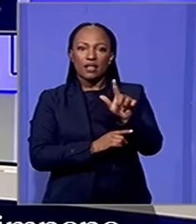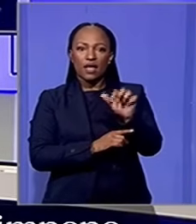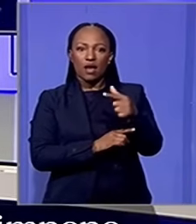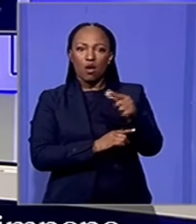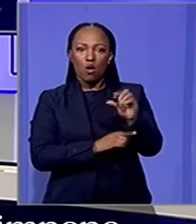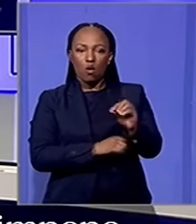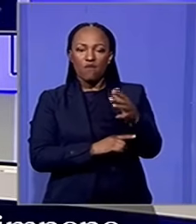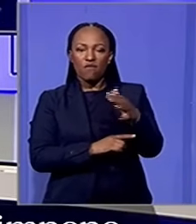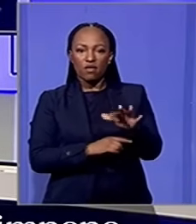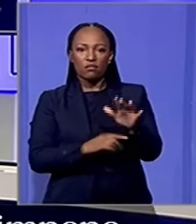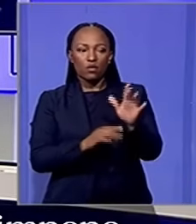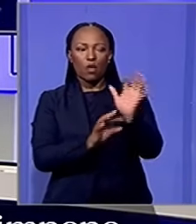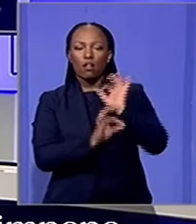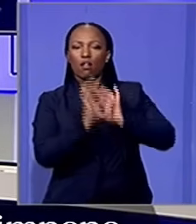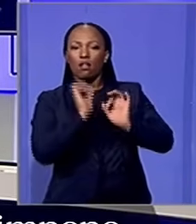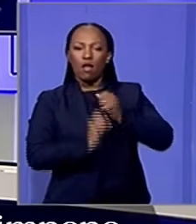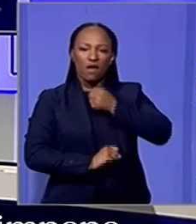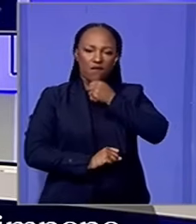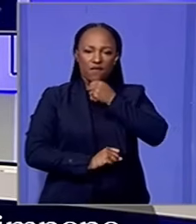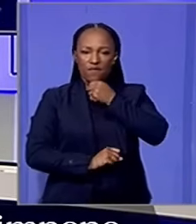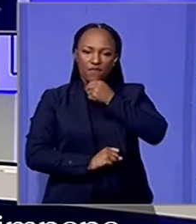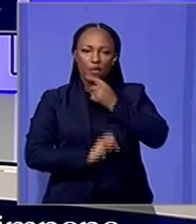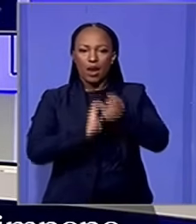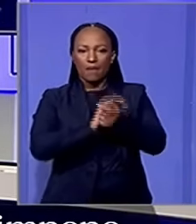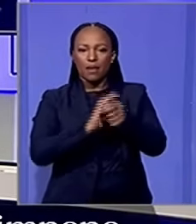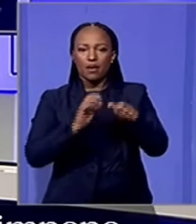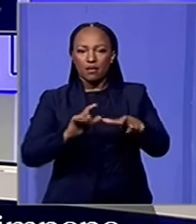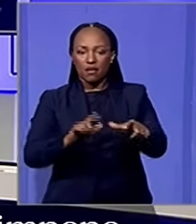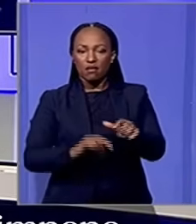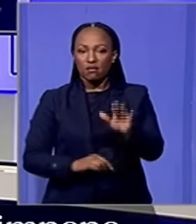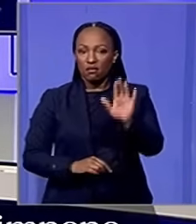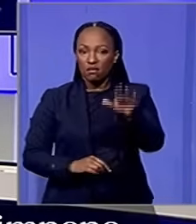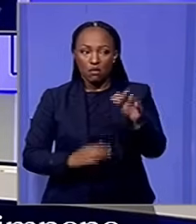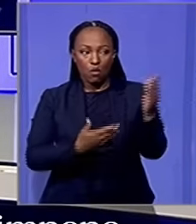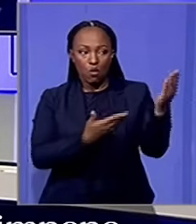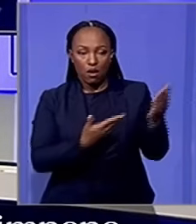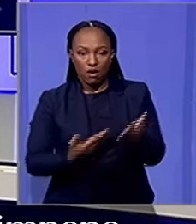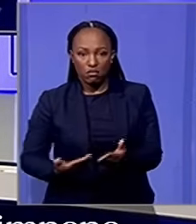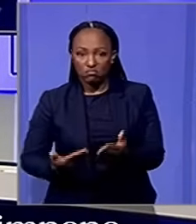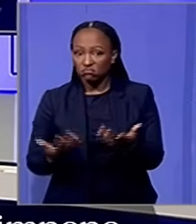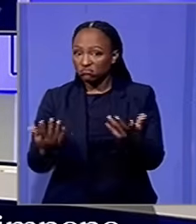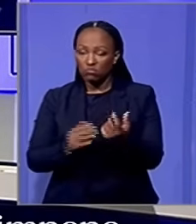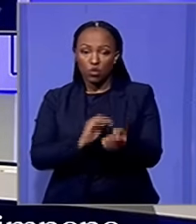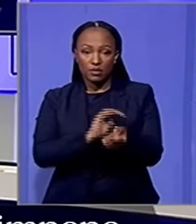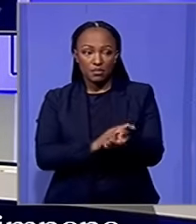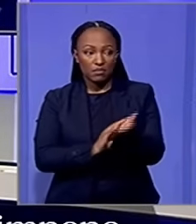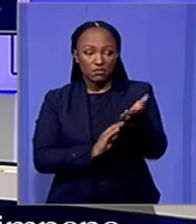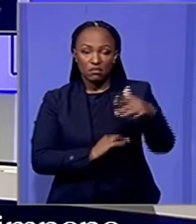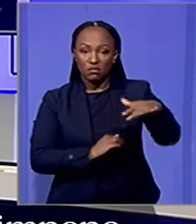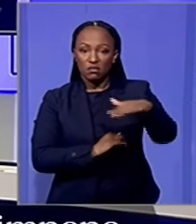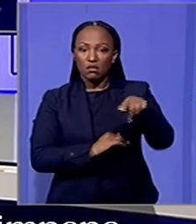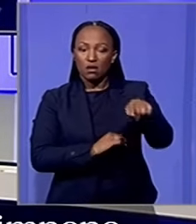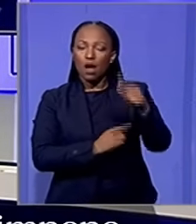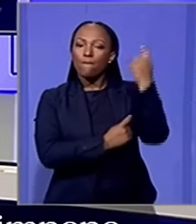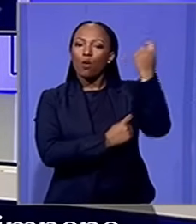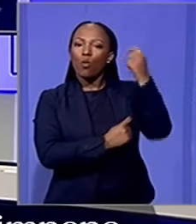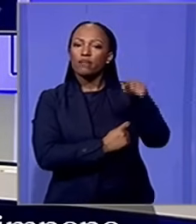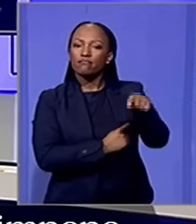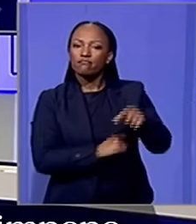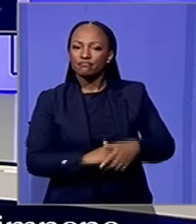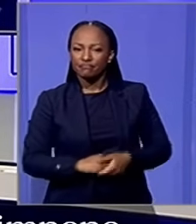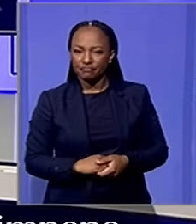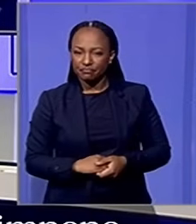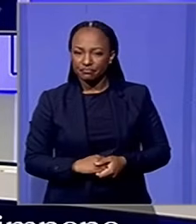tla gore nyetlela ka boripana gore a e ka ba go direga bjang. Katlego re a go amogela le gona e ka ba go sepela bjang mo lebakang le ka Polokwane.